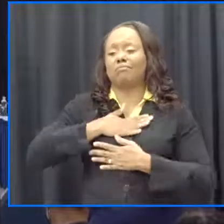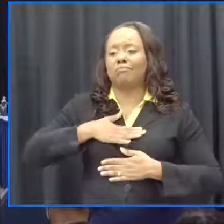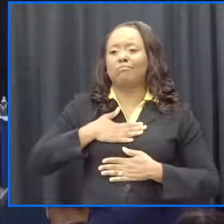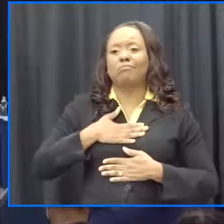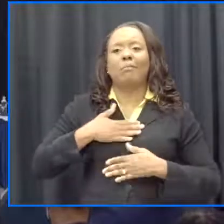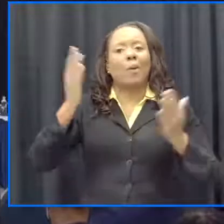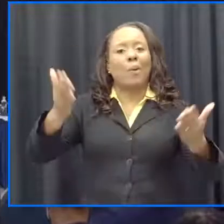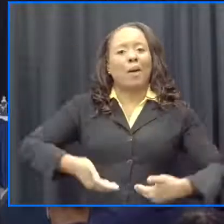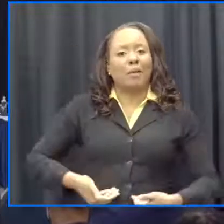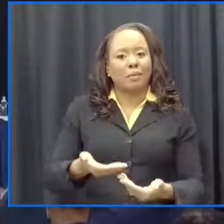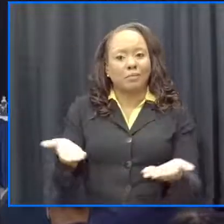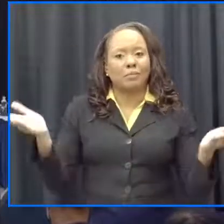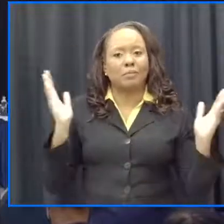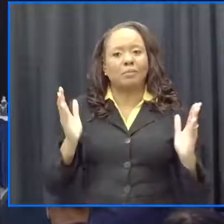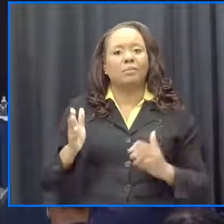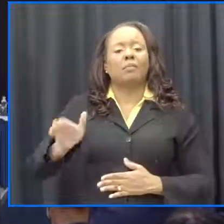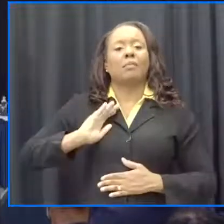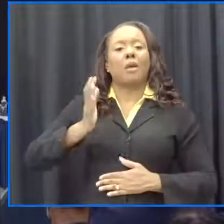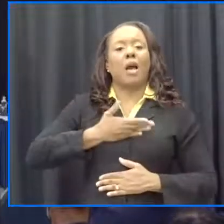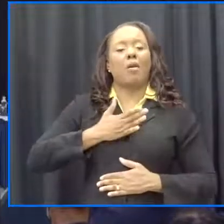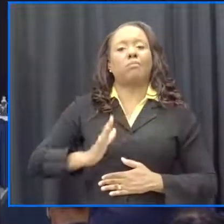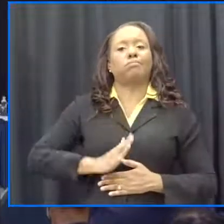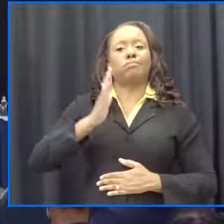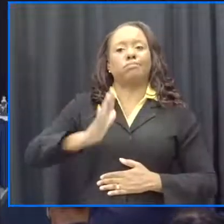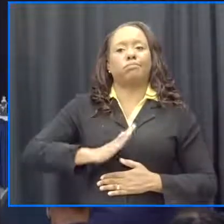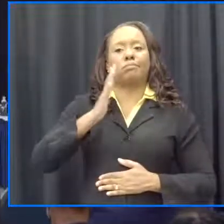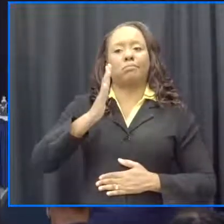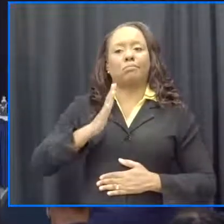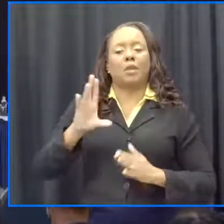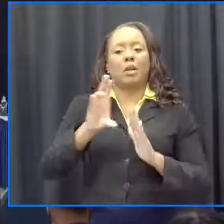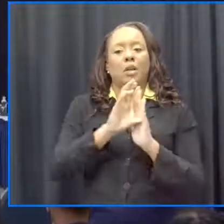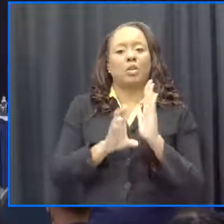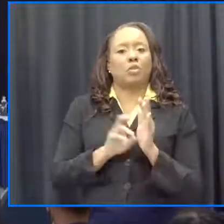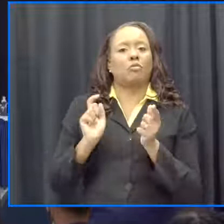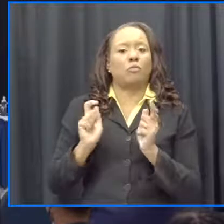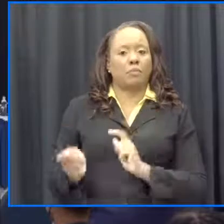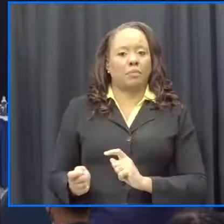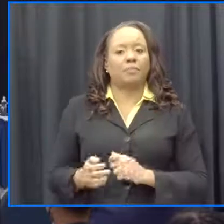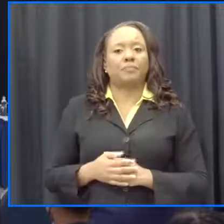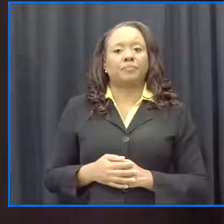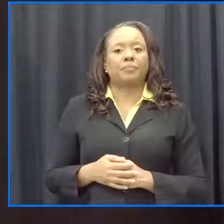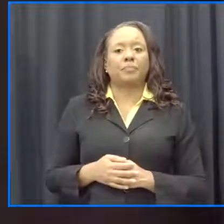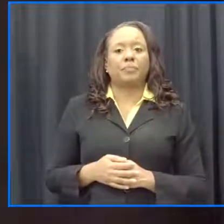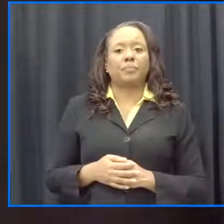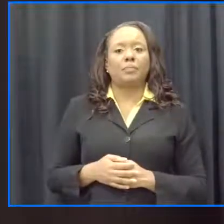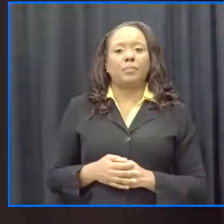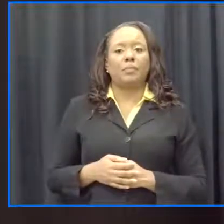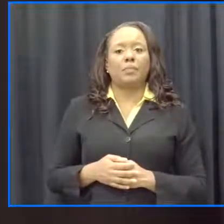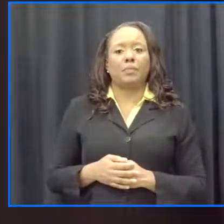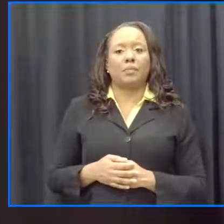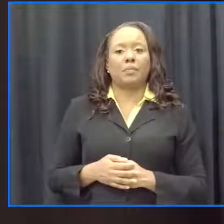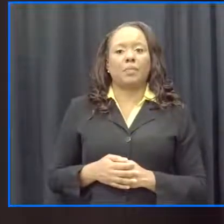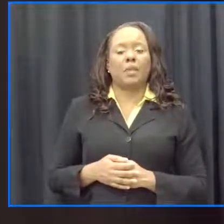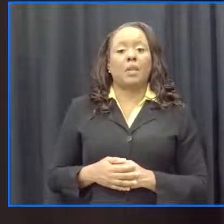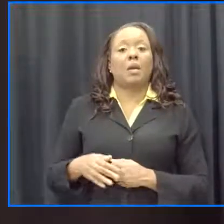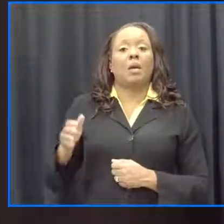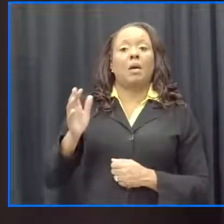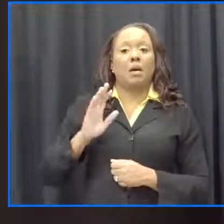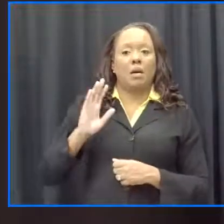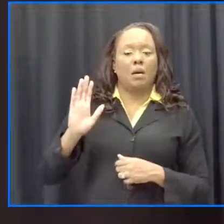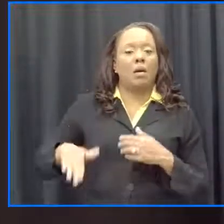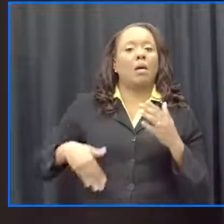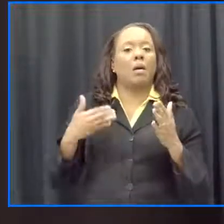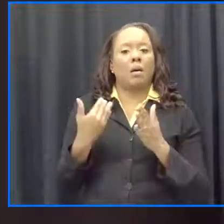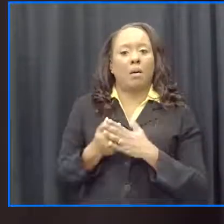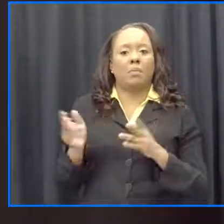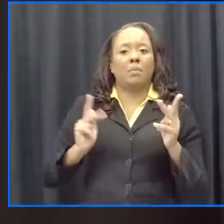to the official launch of the Constitutional Reform Commission. You will recall that the 10-member commission and the secretary to the